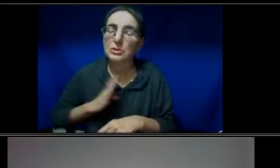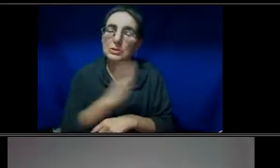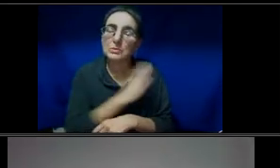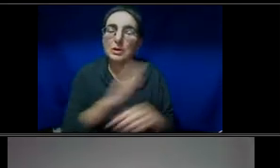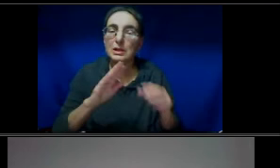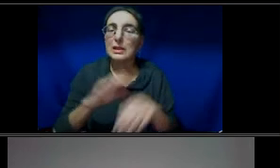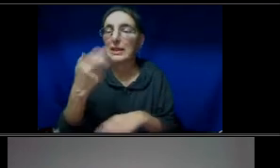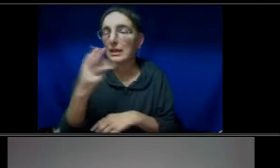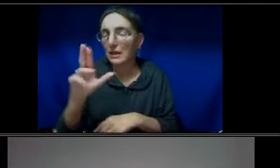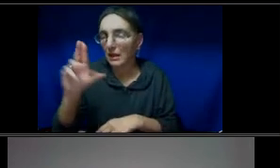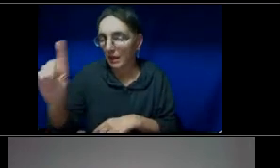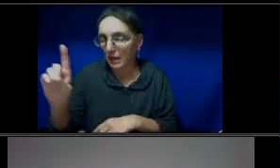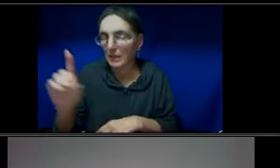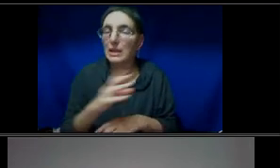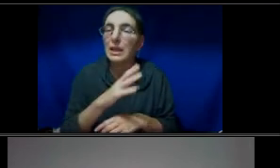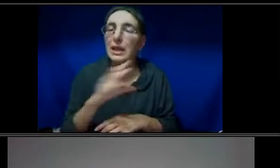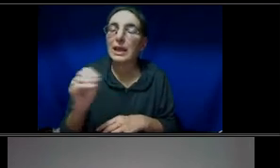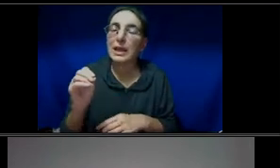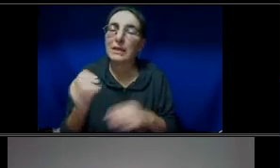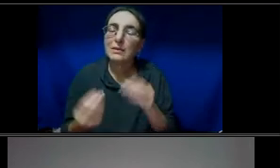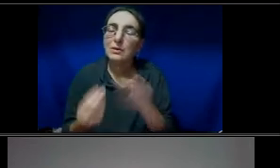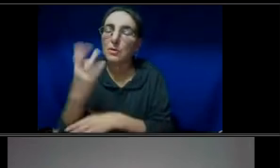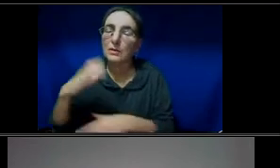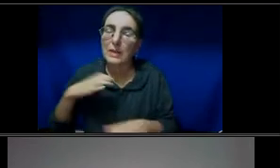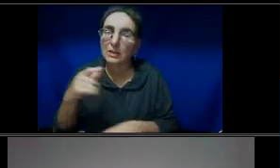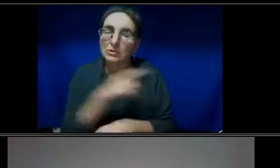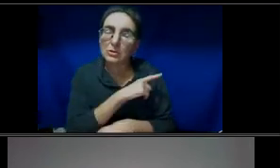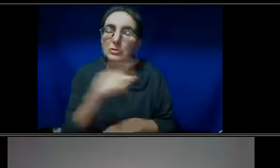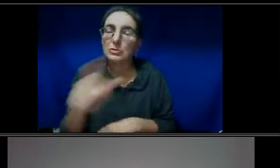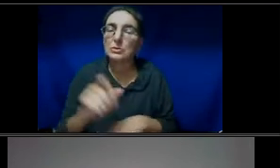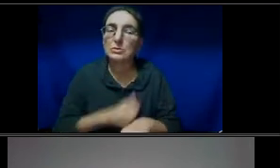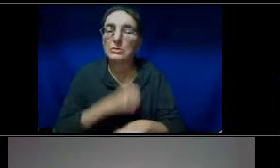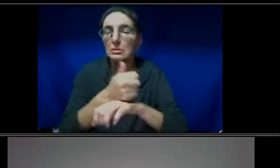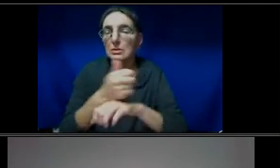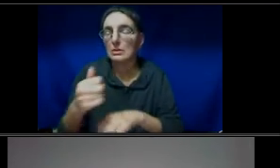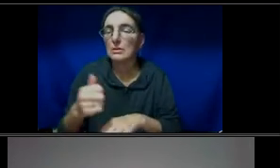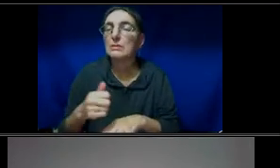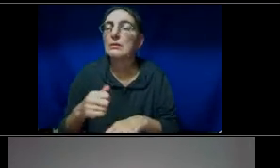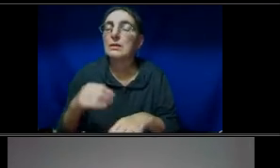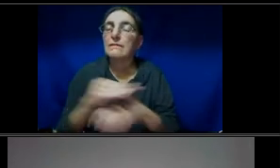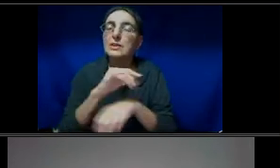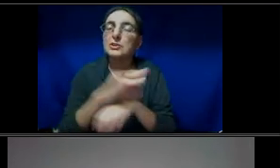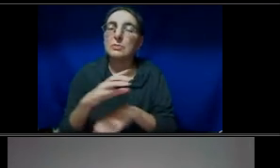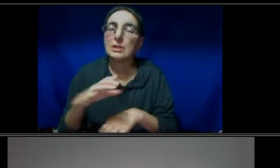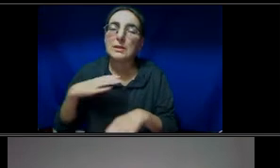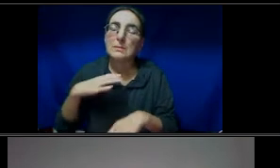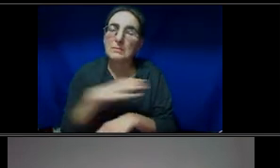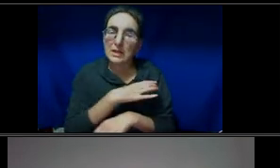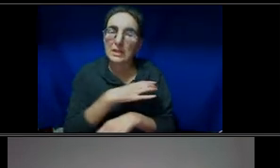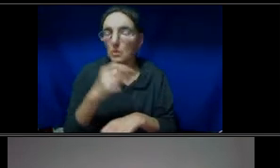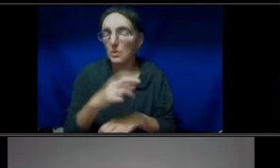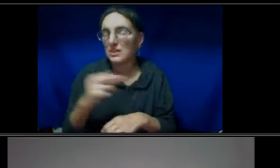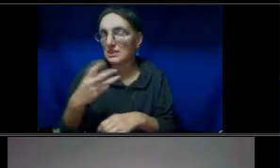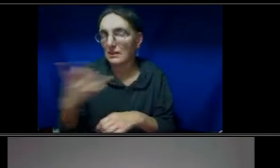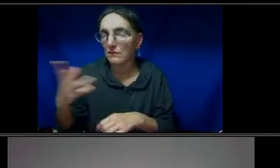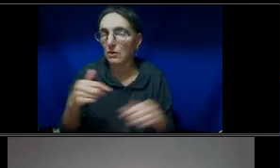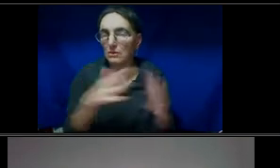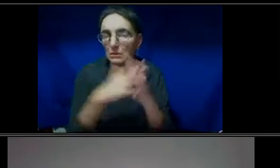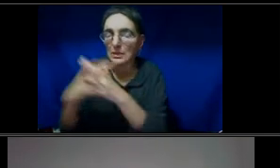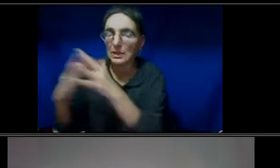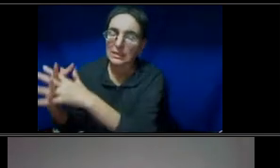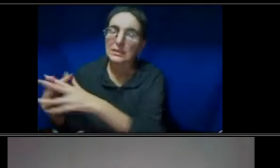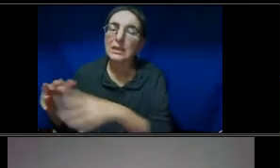Department, and the Strategic Growth Council to establish this advisory committee or committees and follow through on how they are recommended